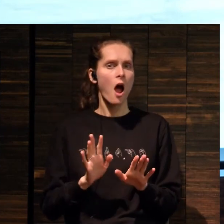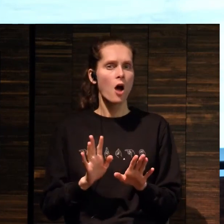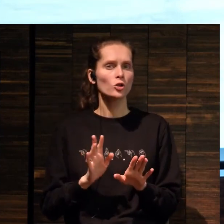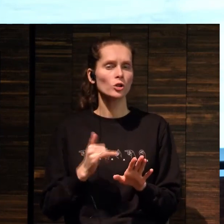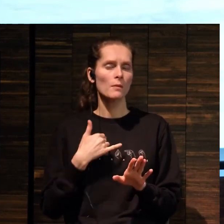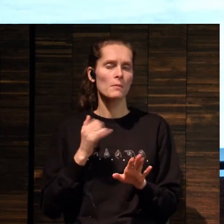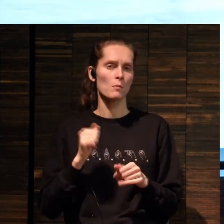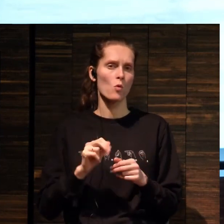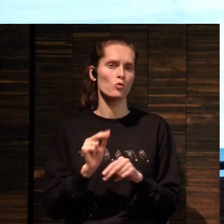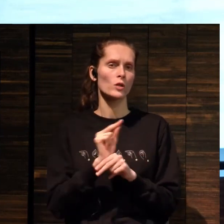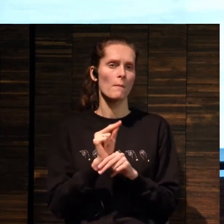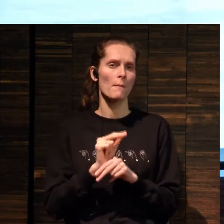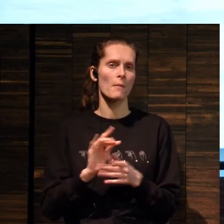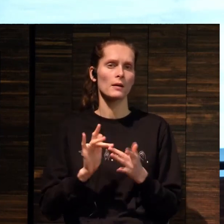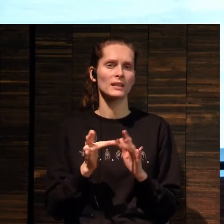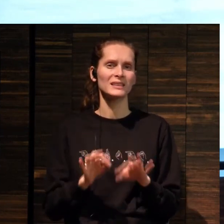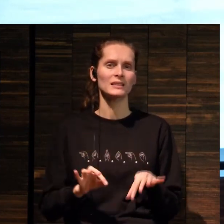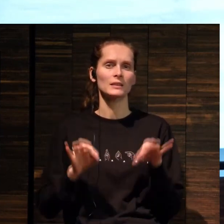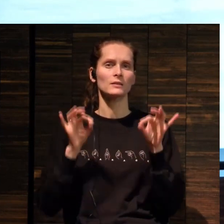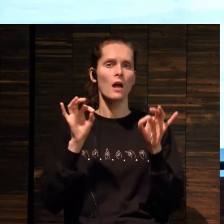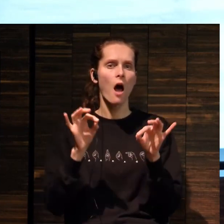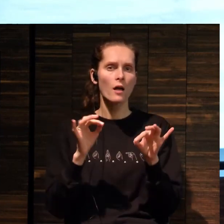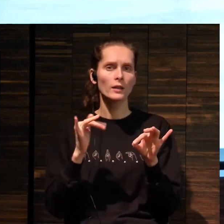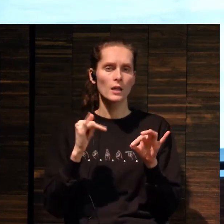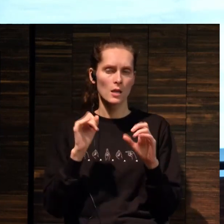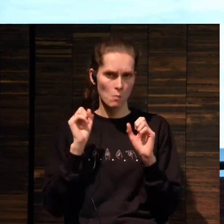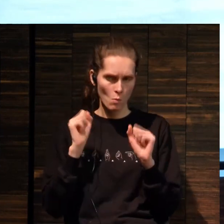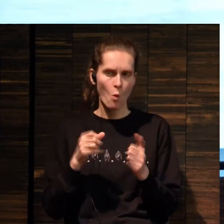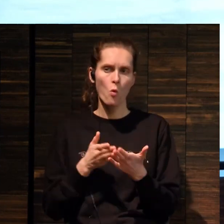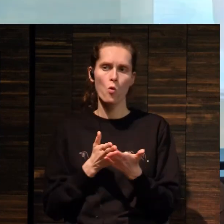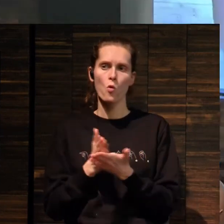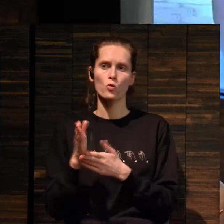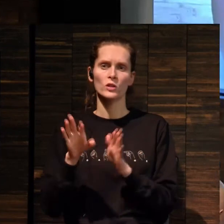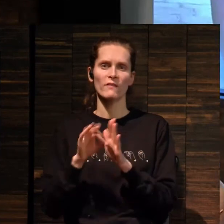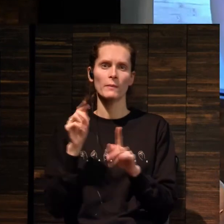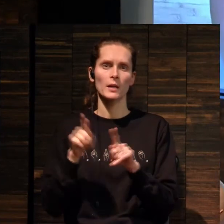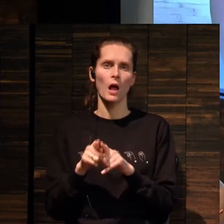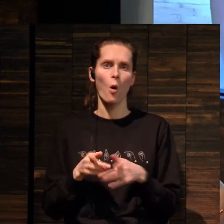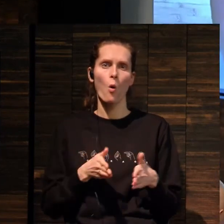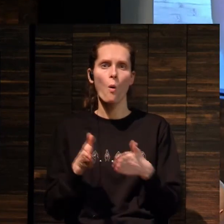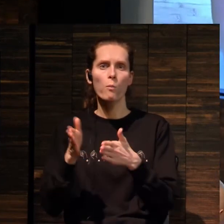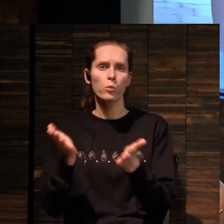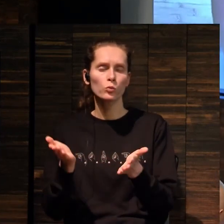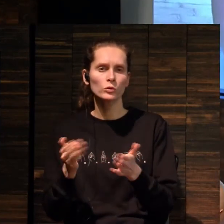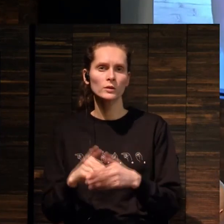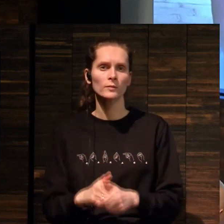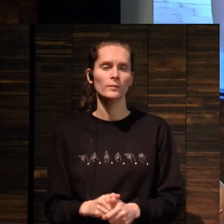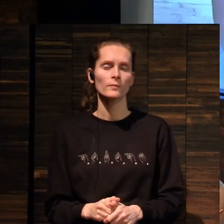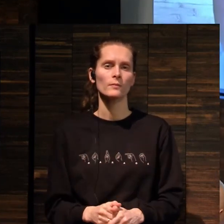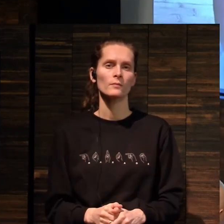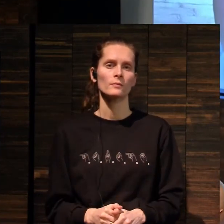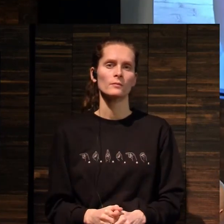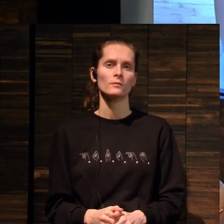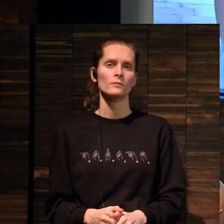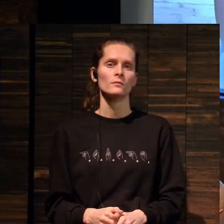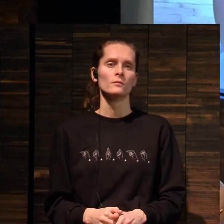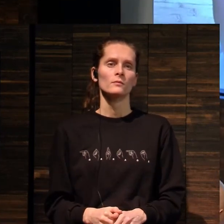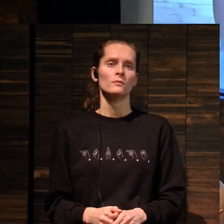or it is realistic, and then we can just recode the whole website.